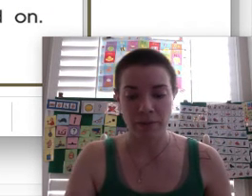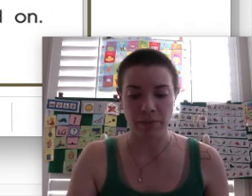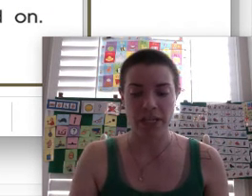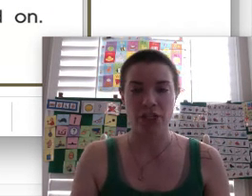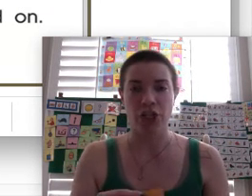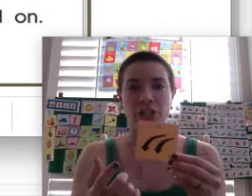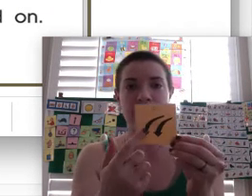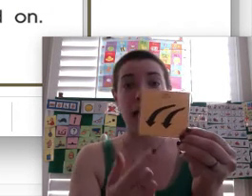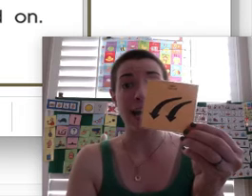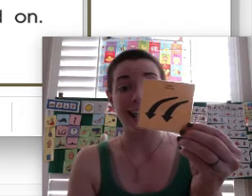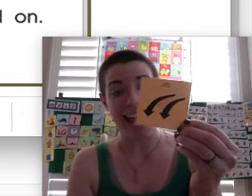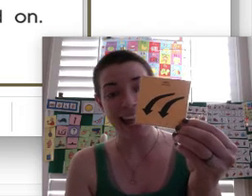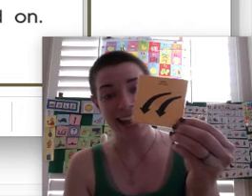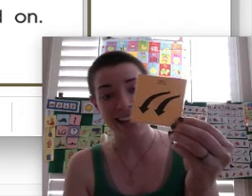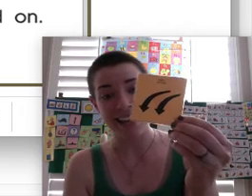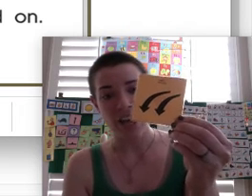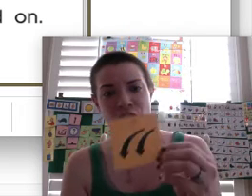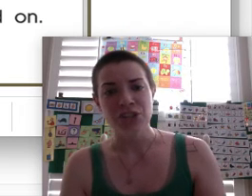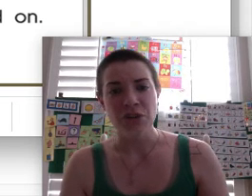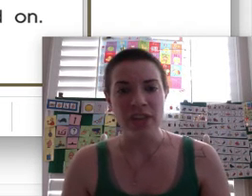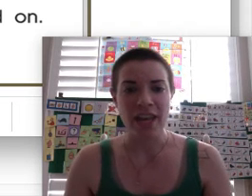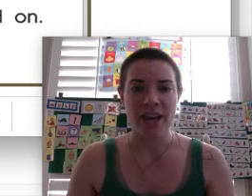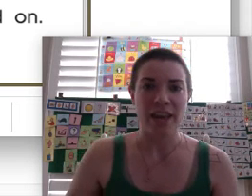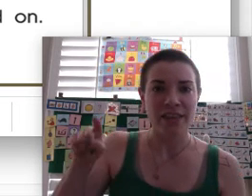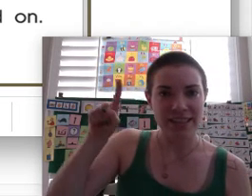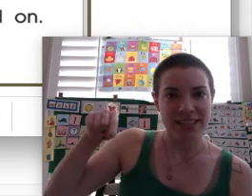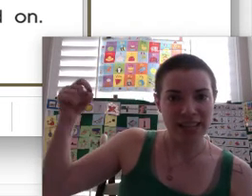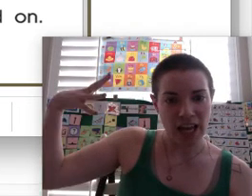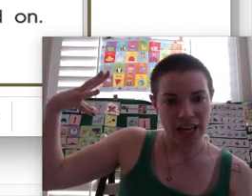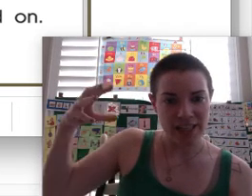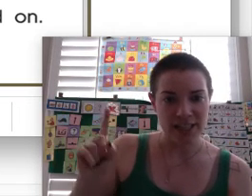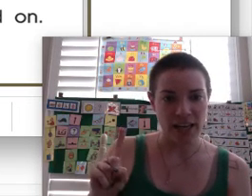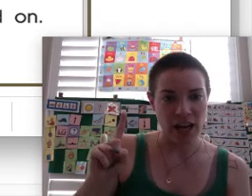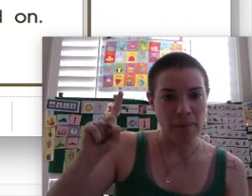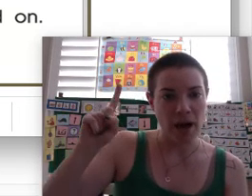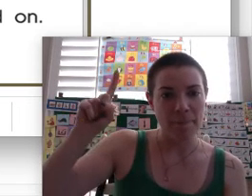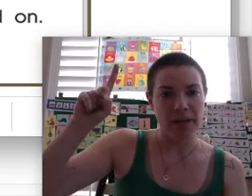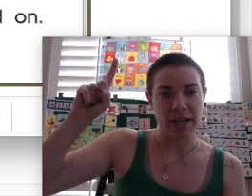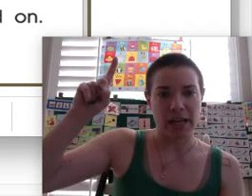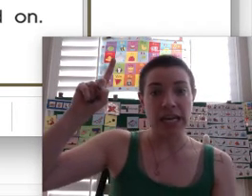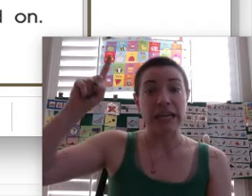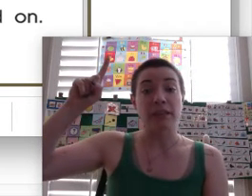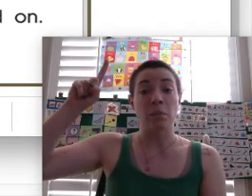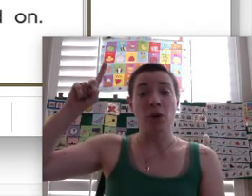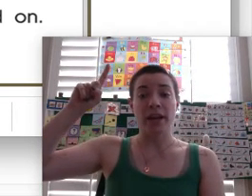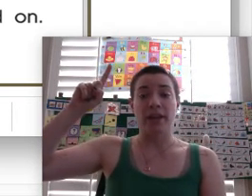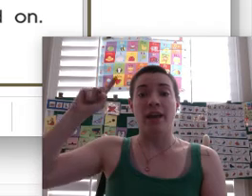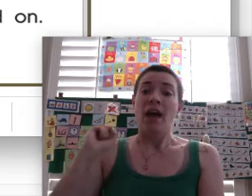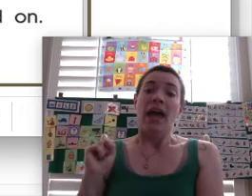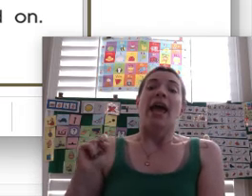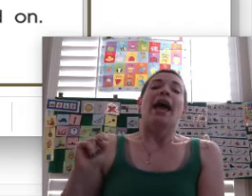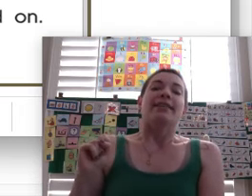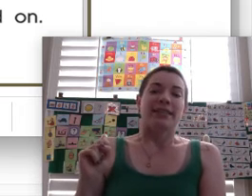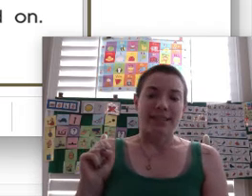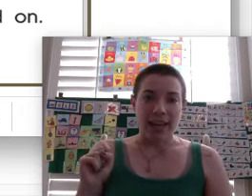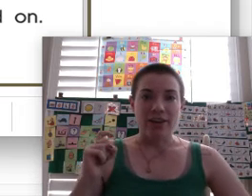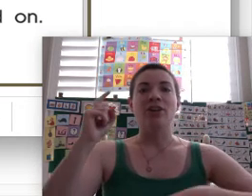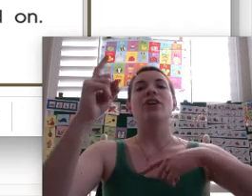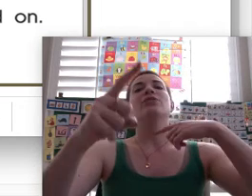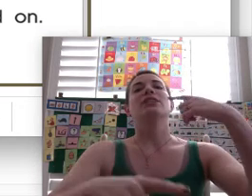turning. Remember, it turns again. So then the sun is gonna come up again in the morning. And